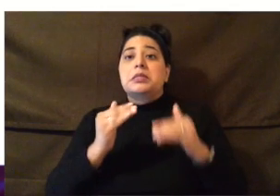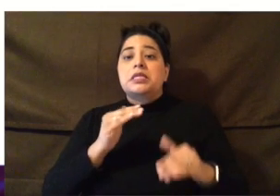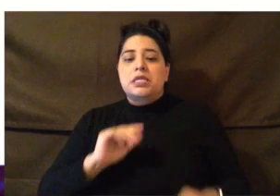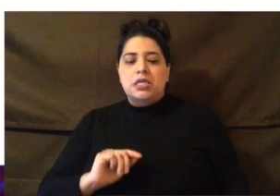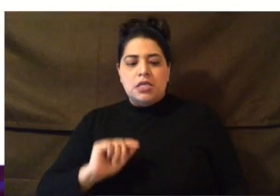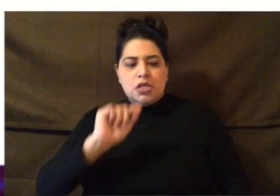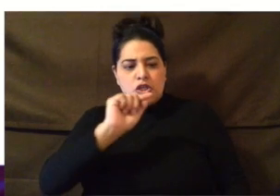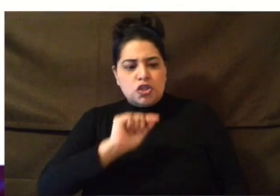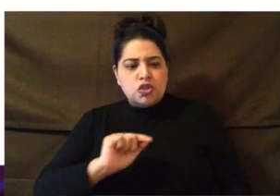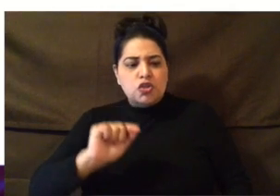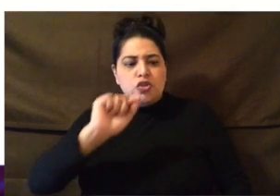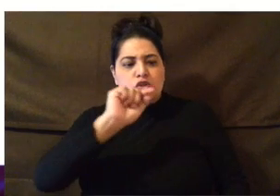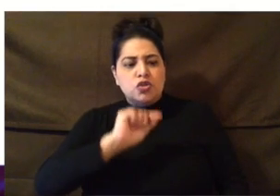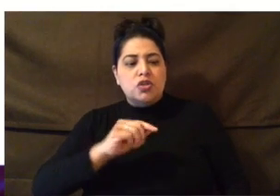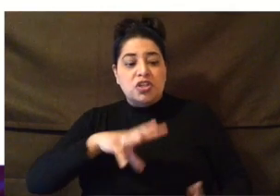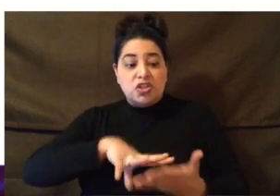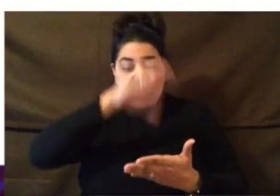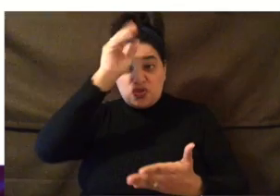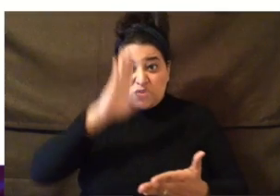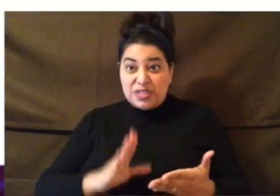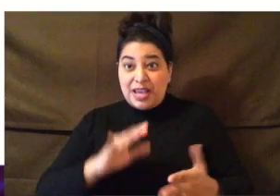kids that are 7 years old.